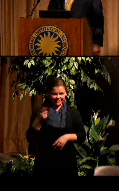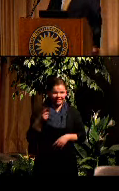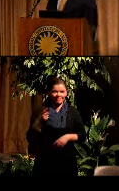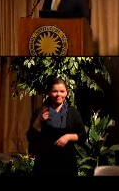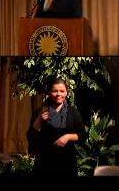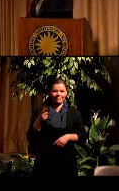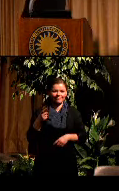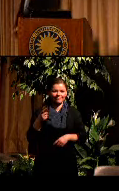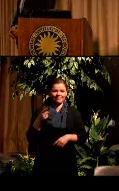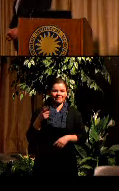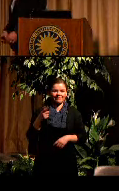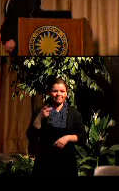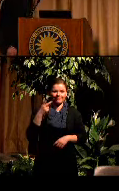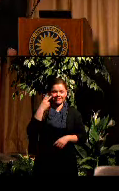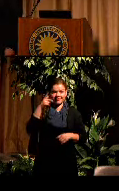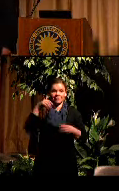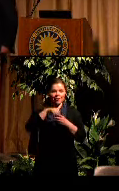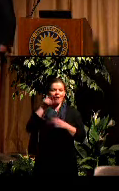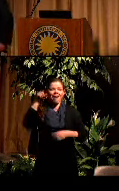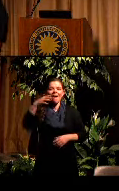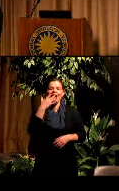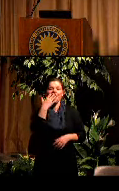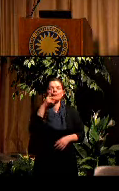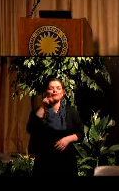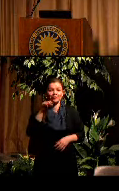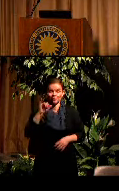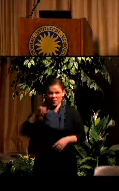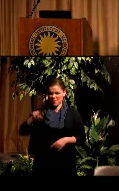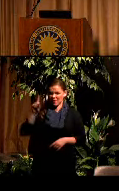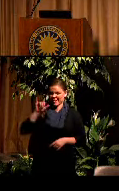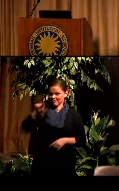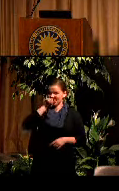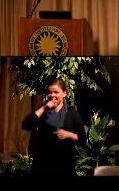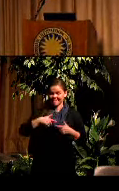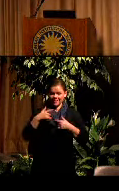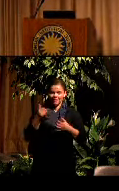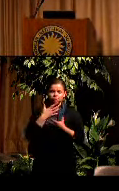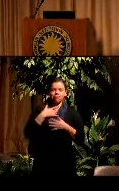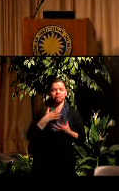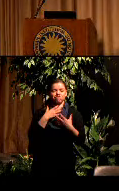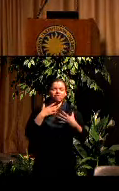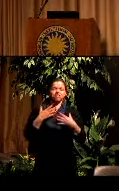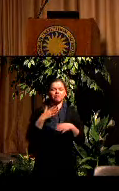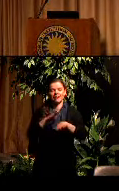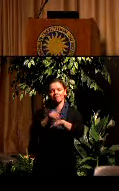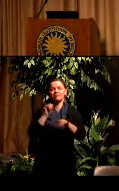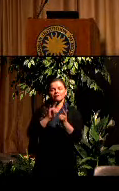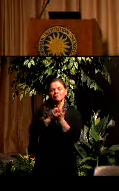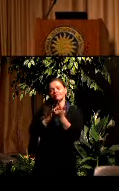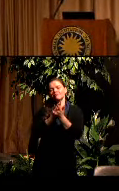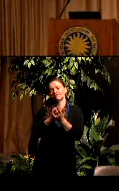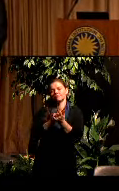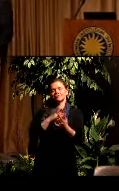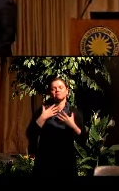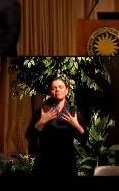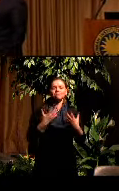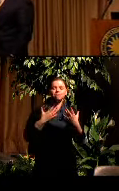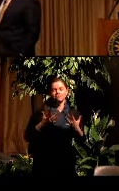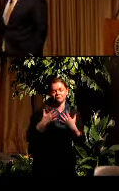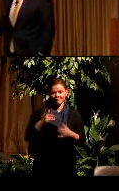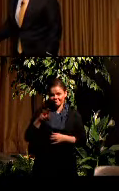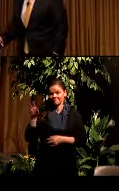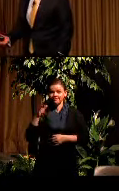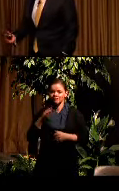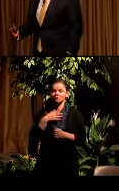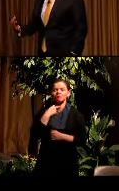this. You're in Gunnison, Colorado. It's late March, early April. It's pretty cold. I've dragged you out to this blind, and